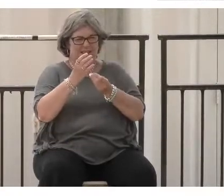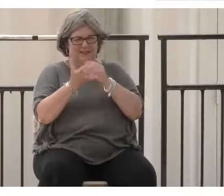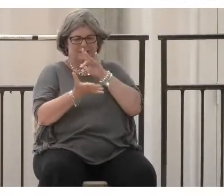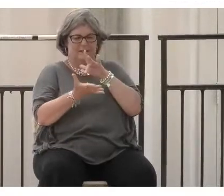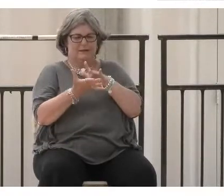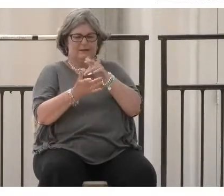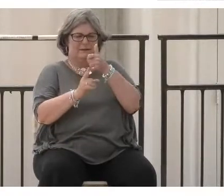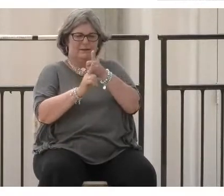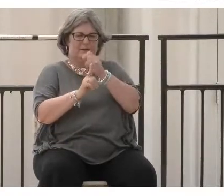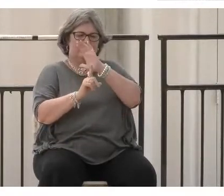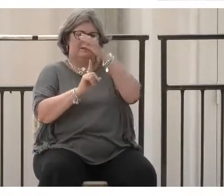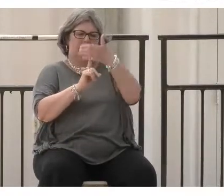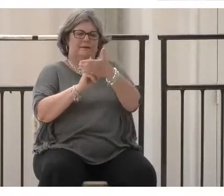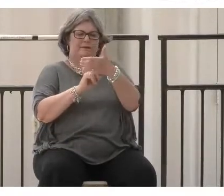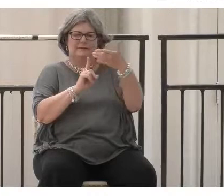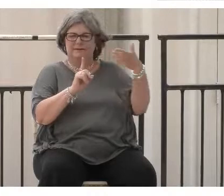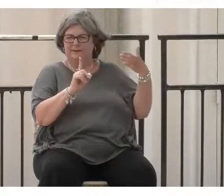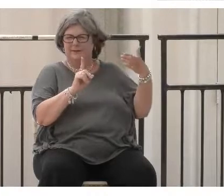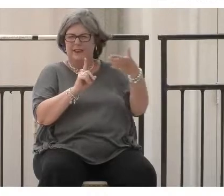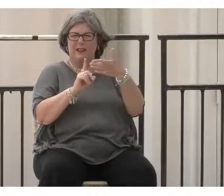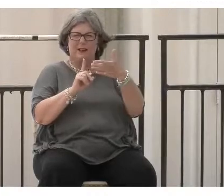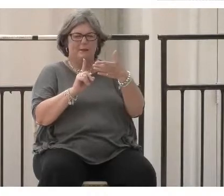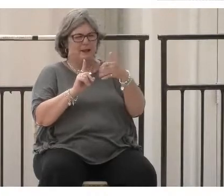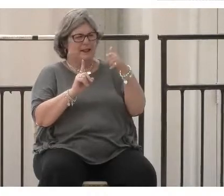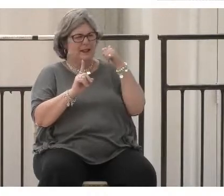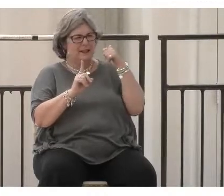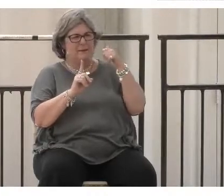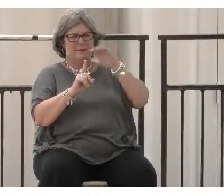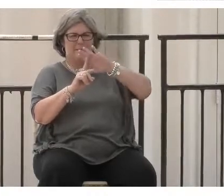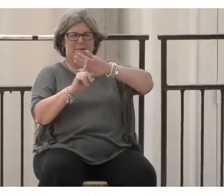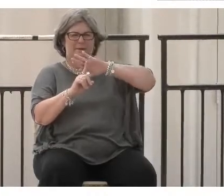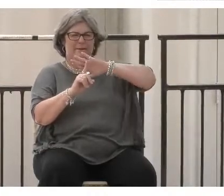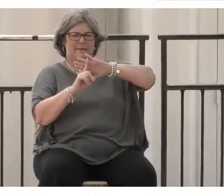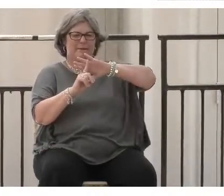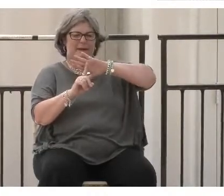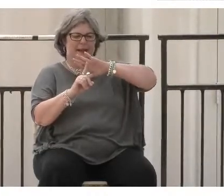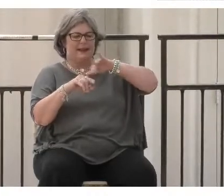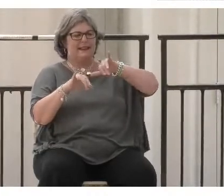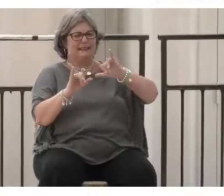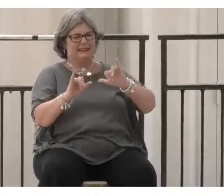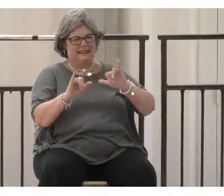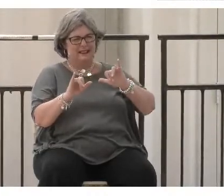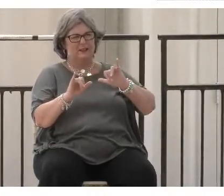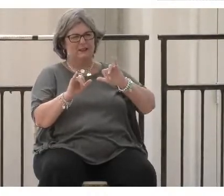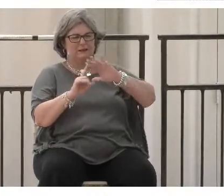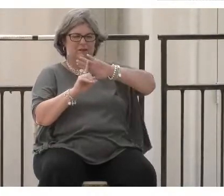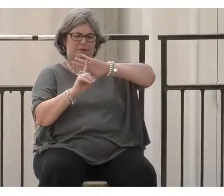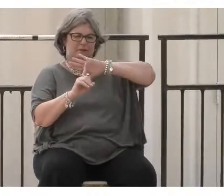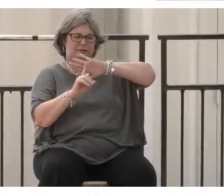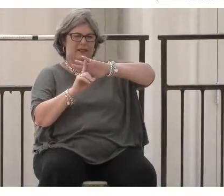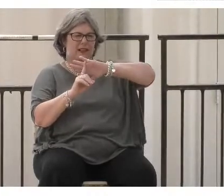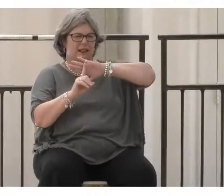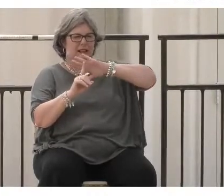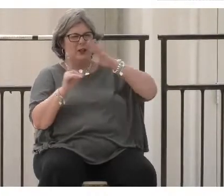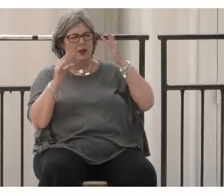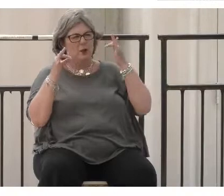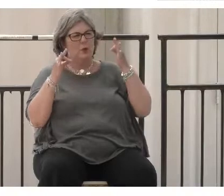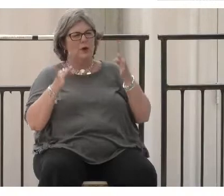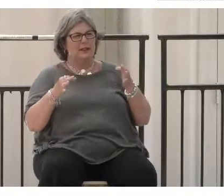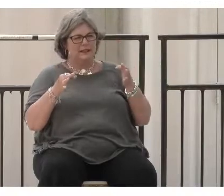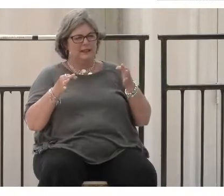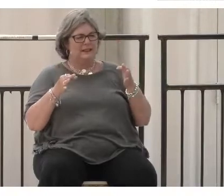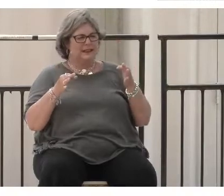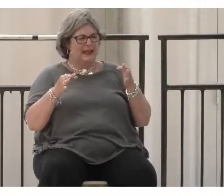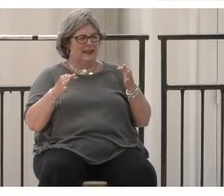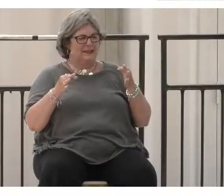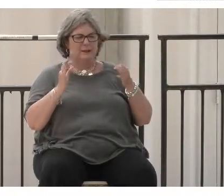the facades that are forming the courtyard, but in the back. Instead of having the back facades, we decided that we